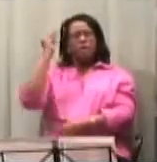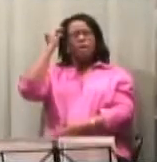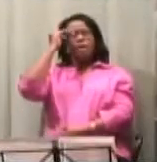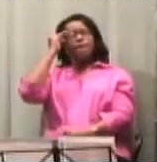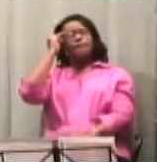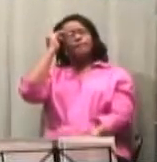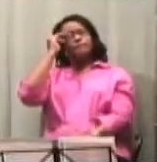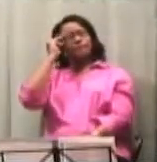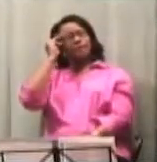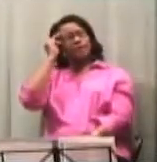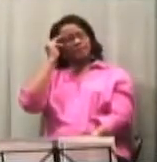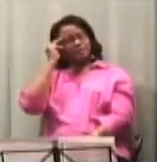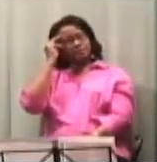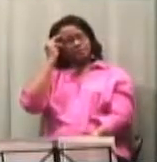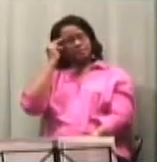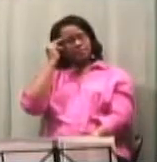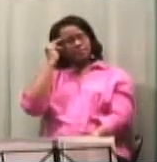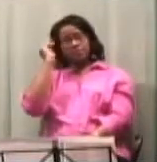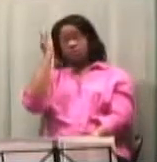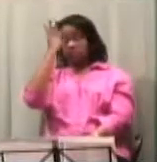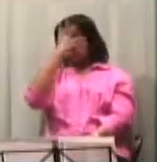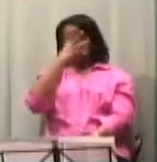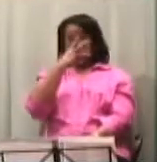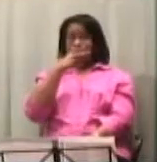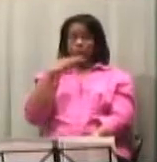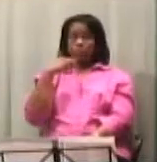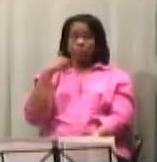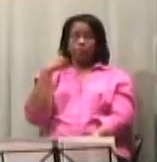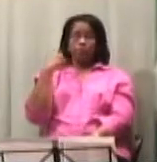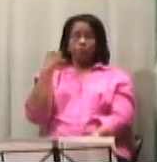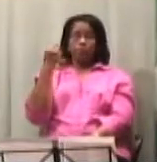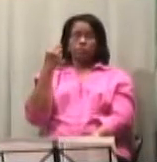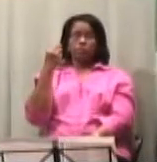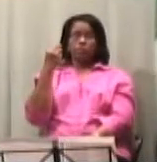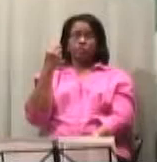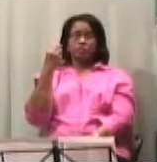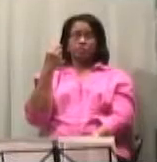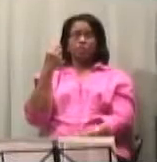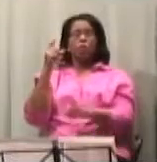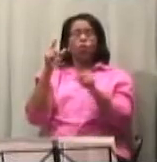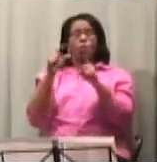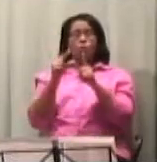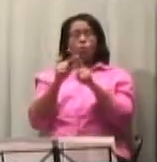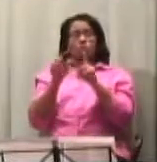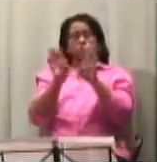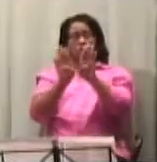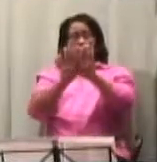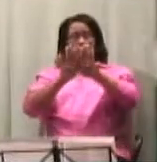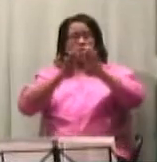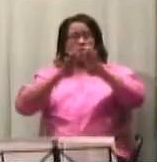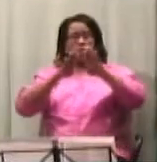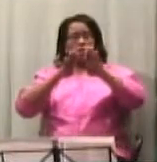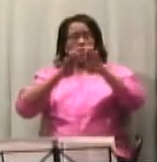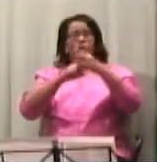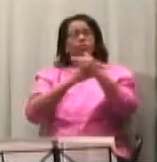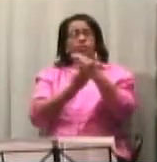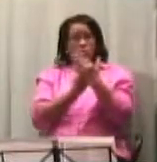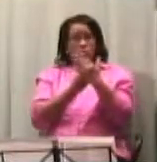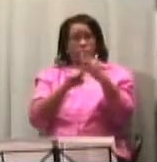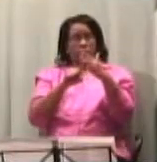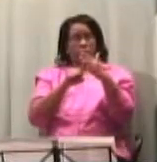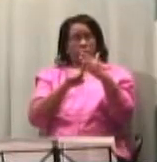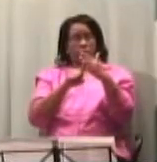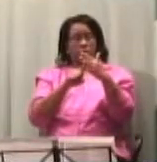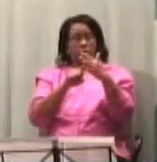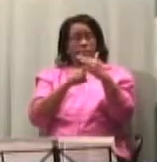you the beautiful words of the opening prayer. We pray at the beginning of